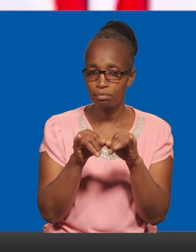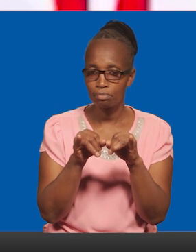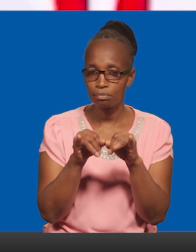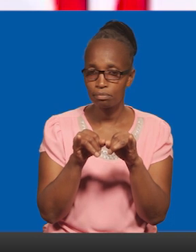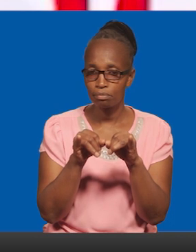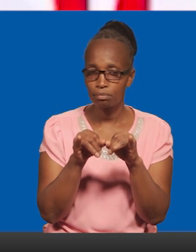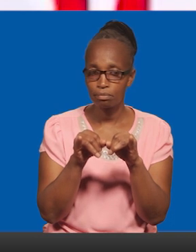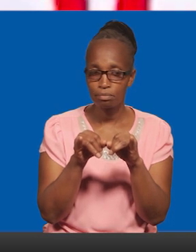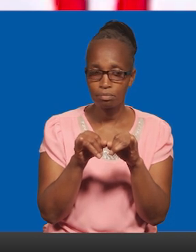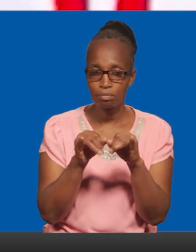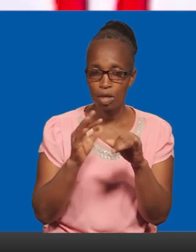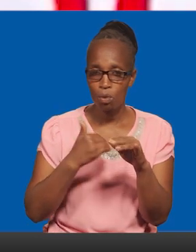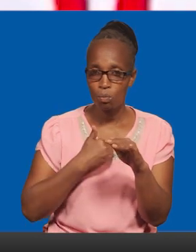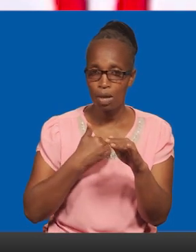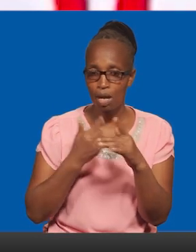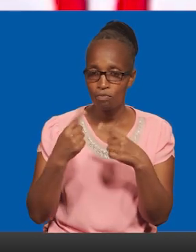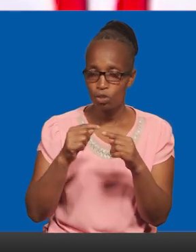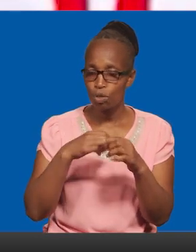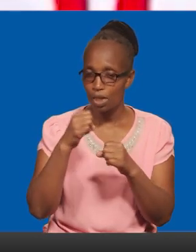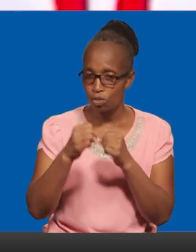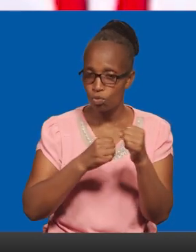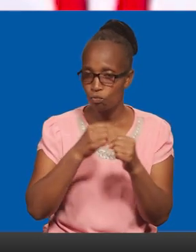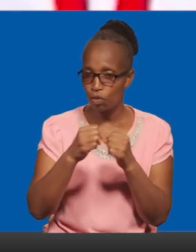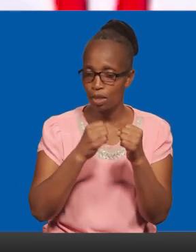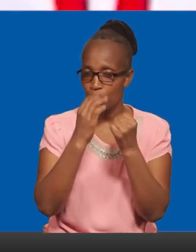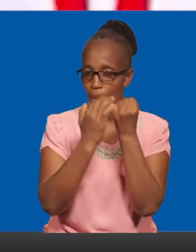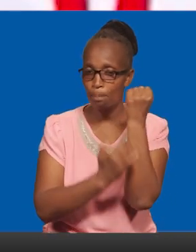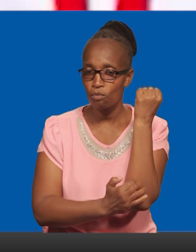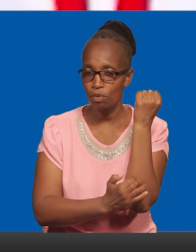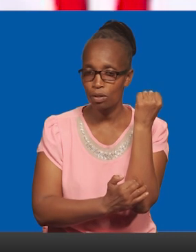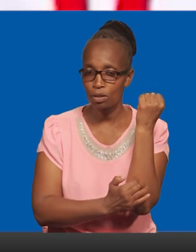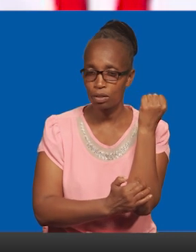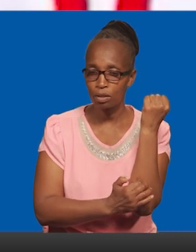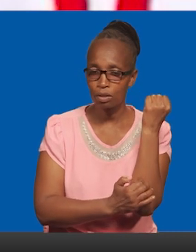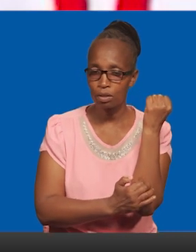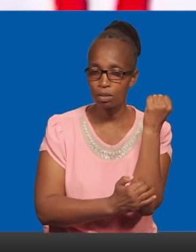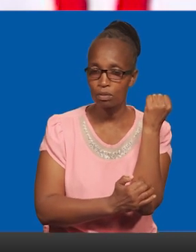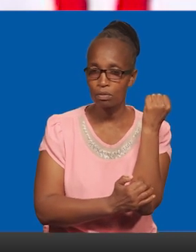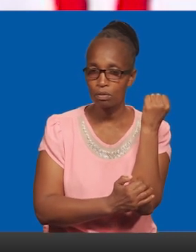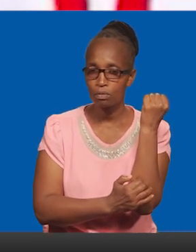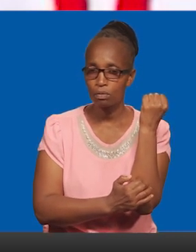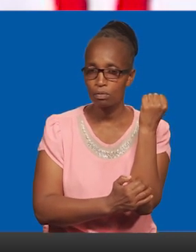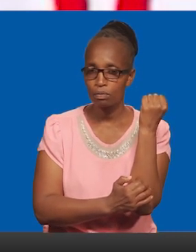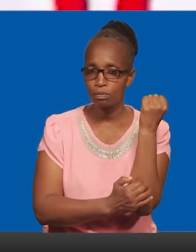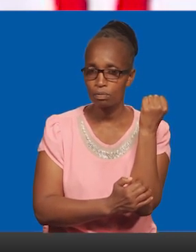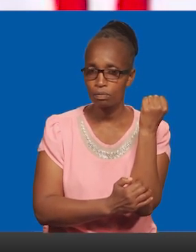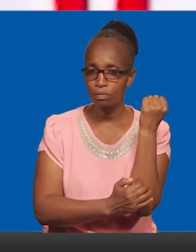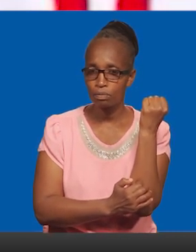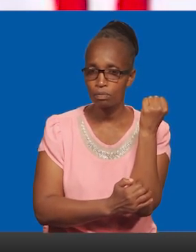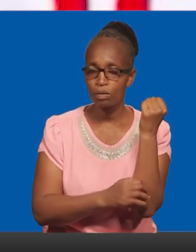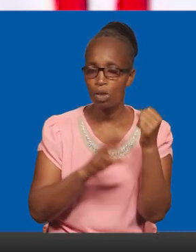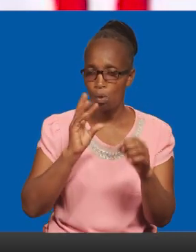struggle that has continued for 6 decades. We have fought poverty. We have fought